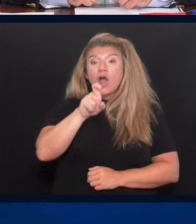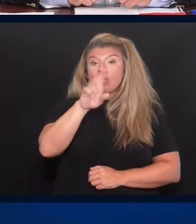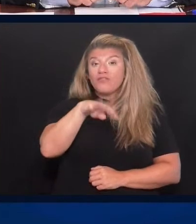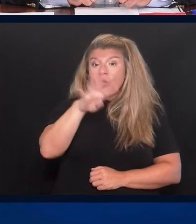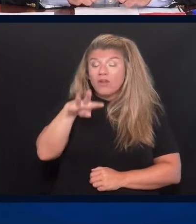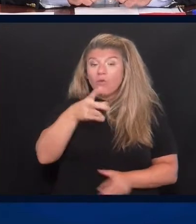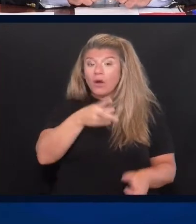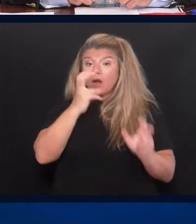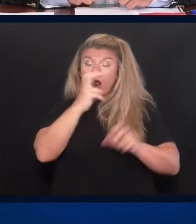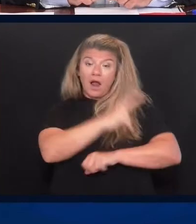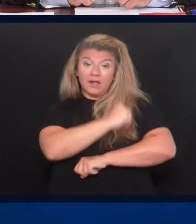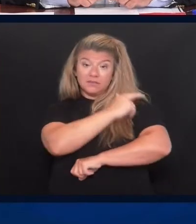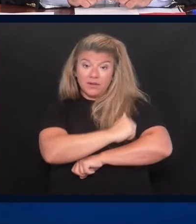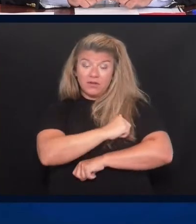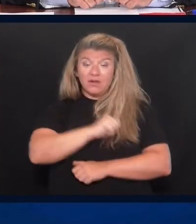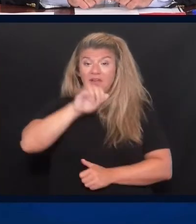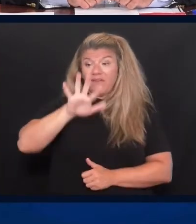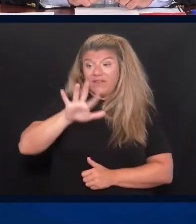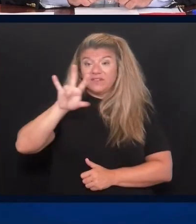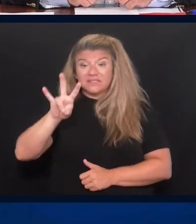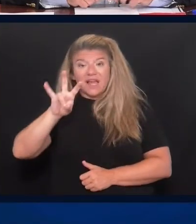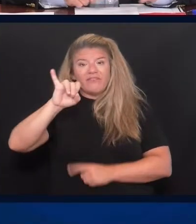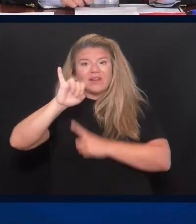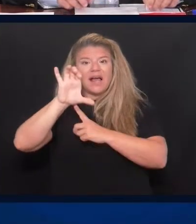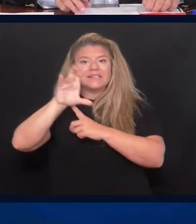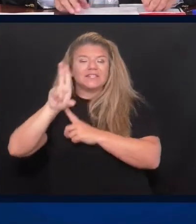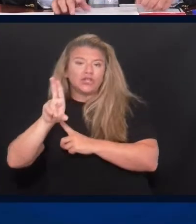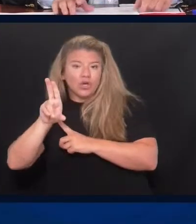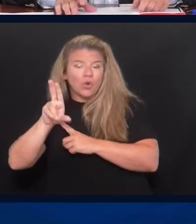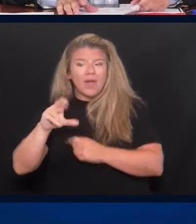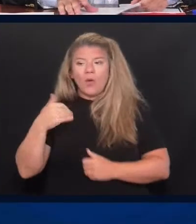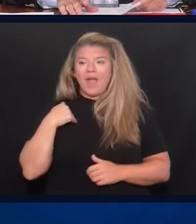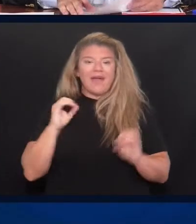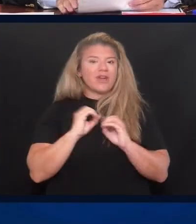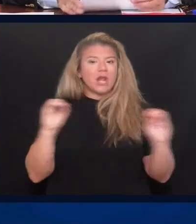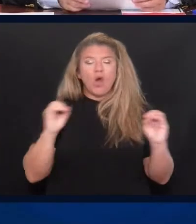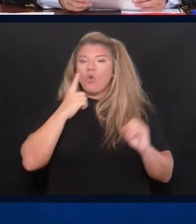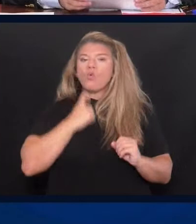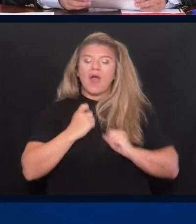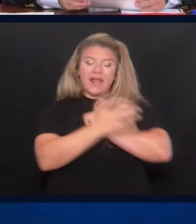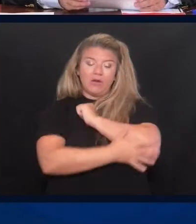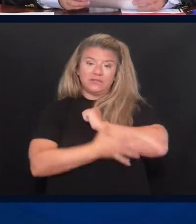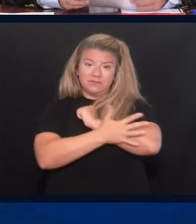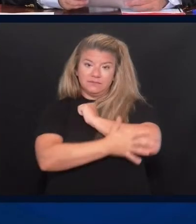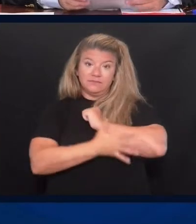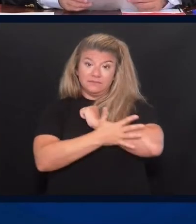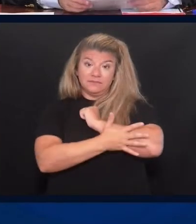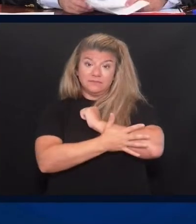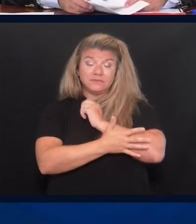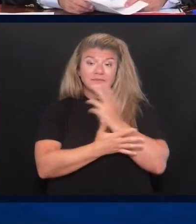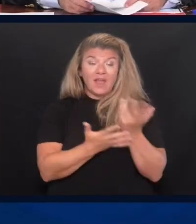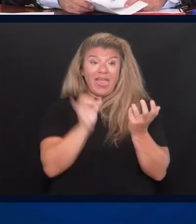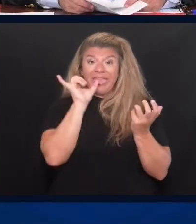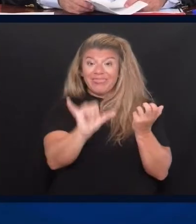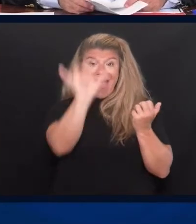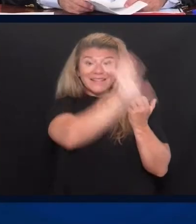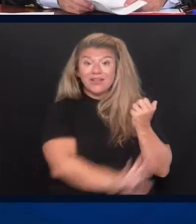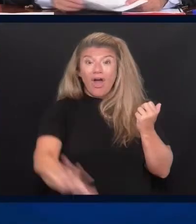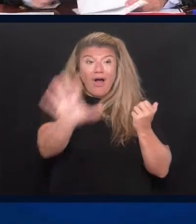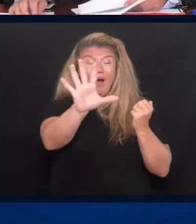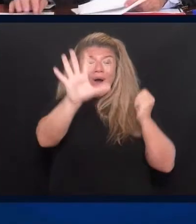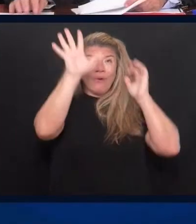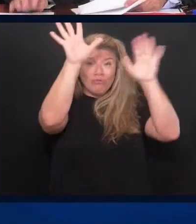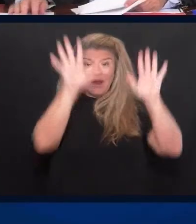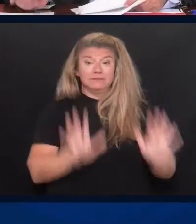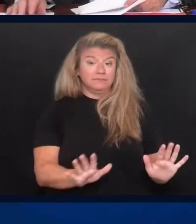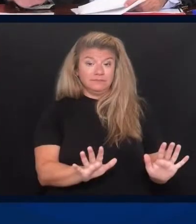144 hospitalized, 57 in the ICU units, and we don't have any red counties. All that's good stuff. We